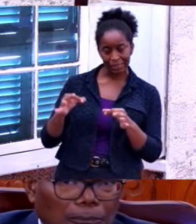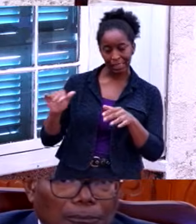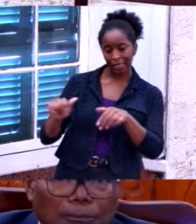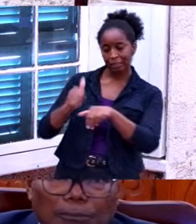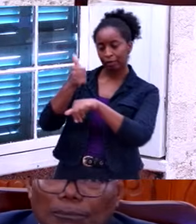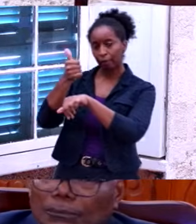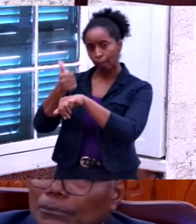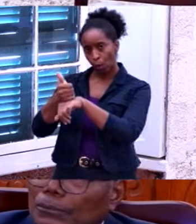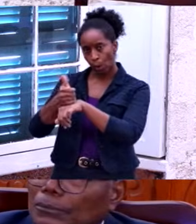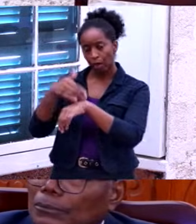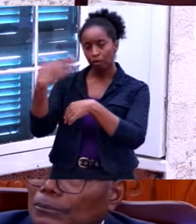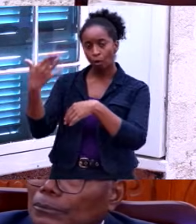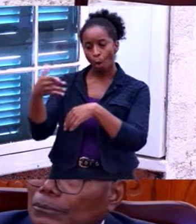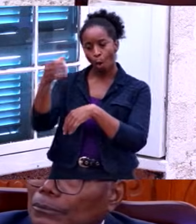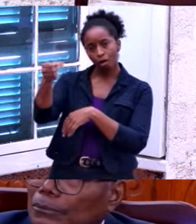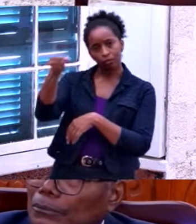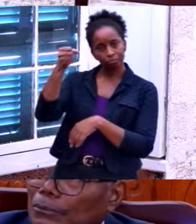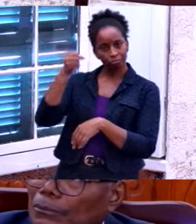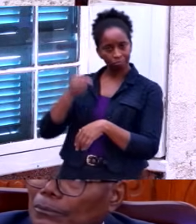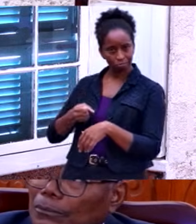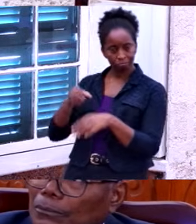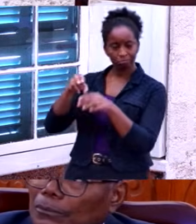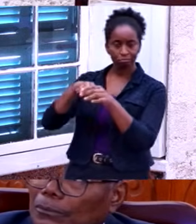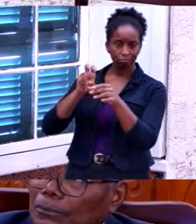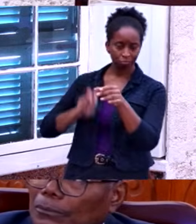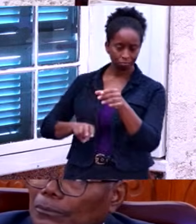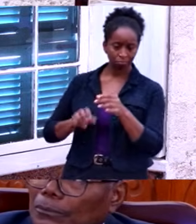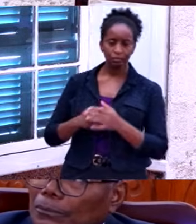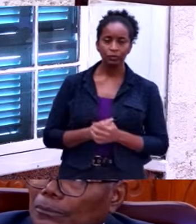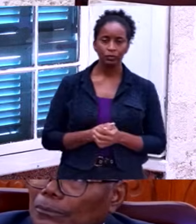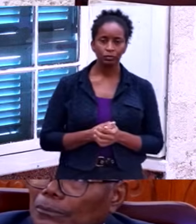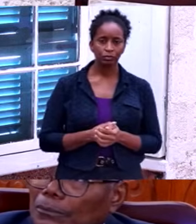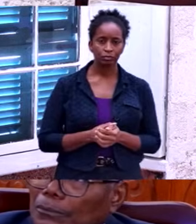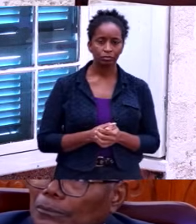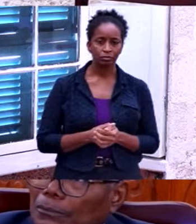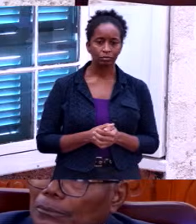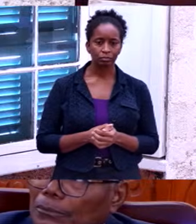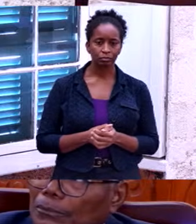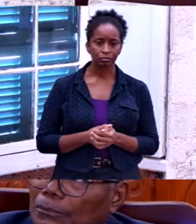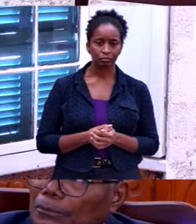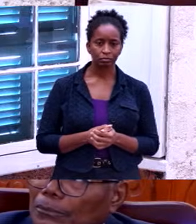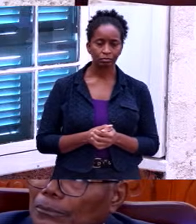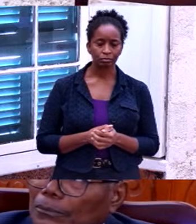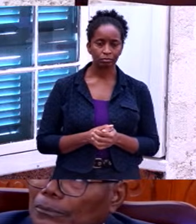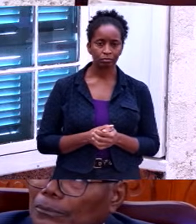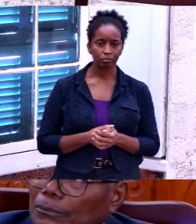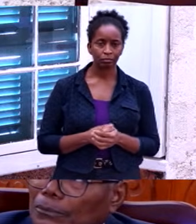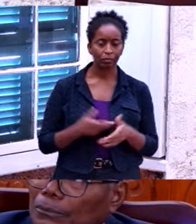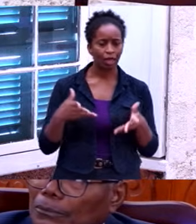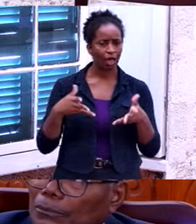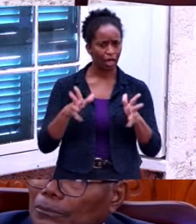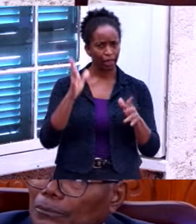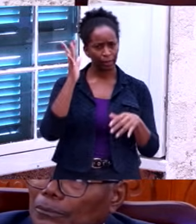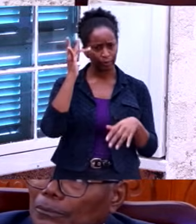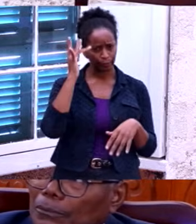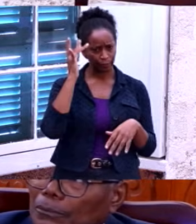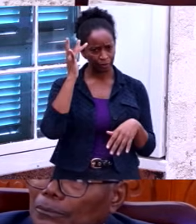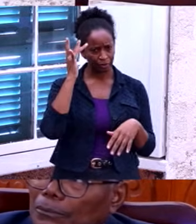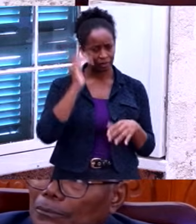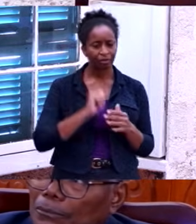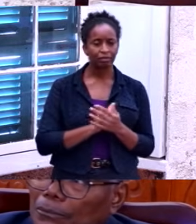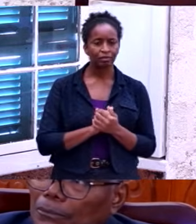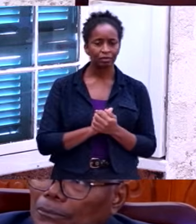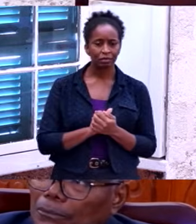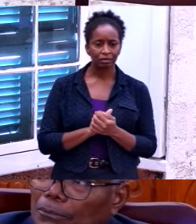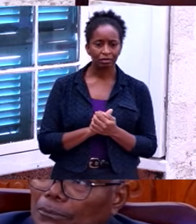of personal reasons in the way that people see it, or it may not be because they are the appointing president. It